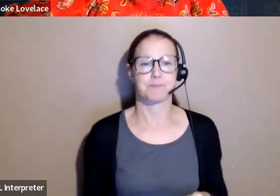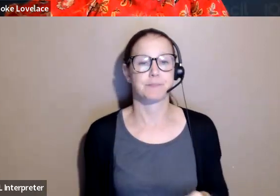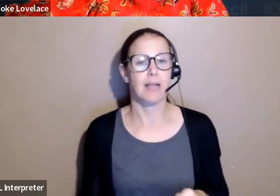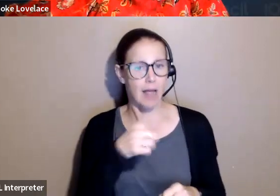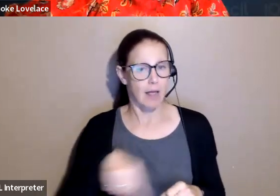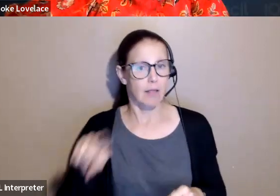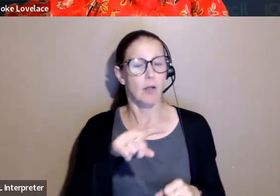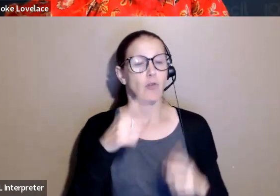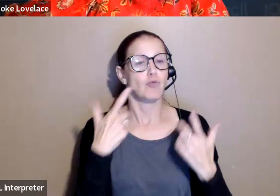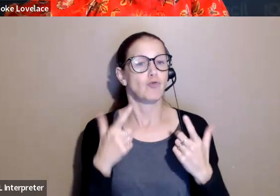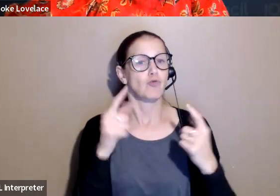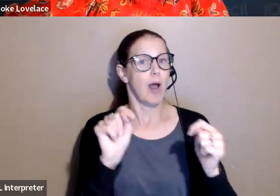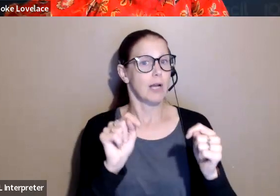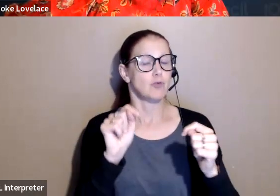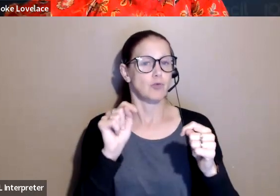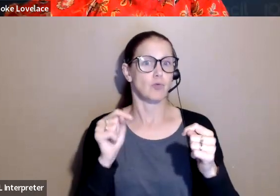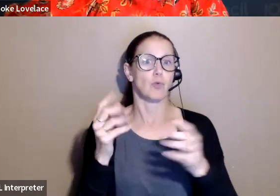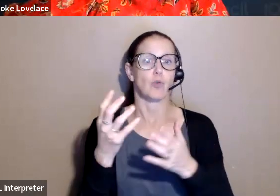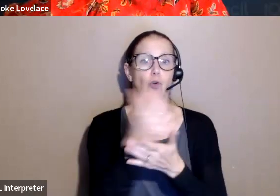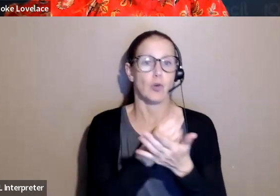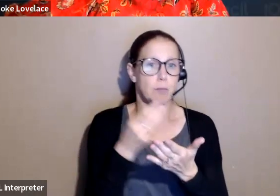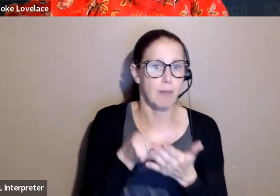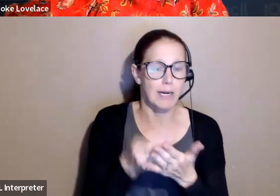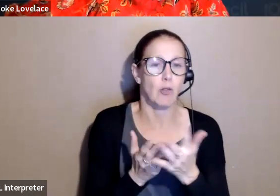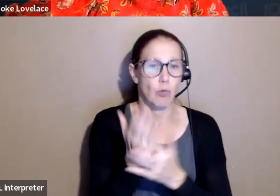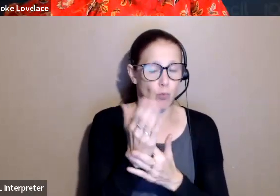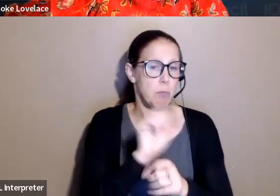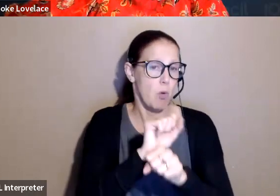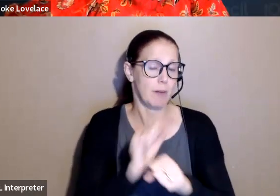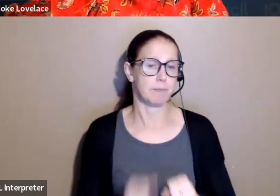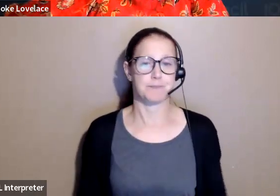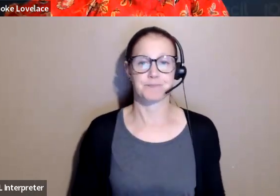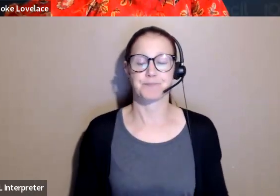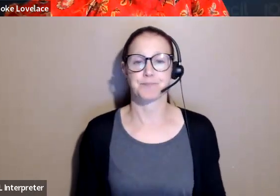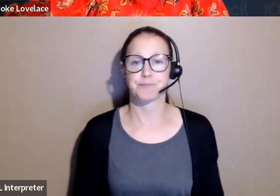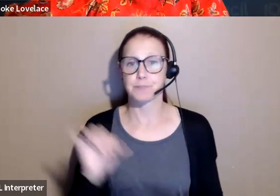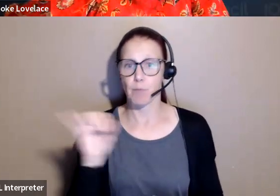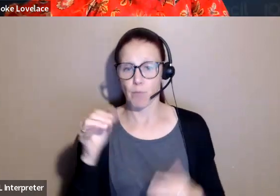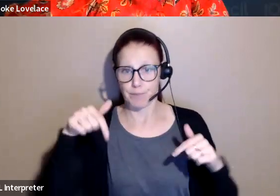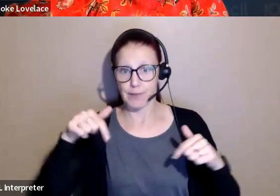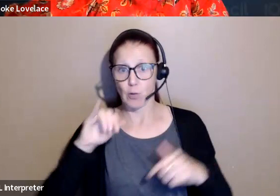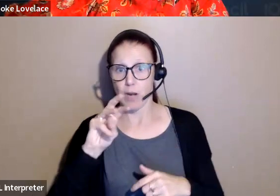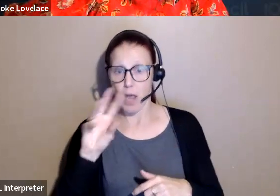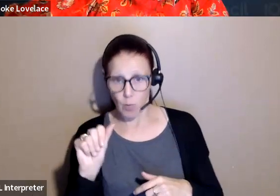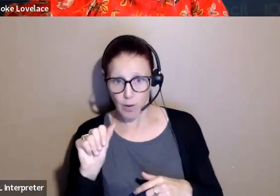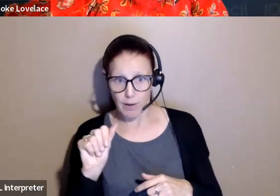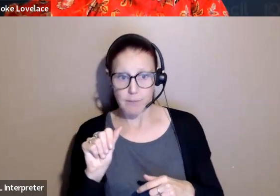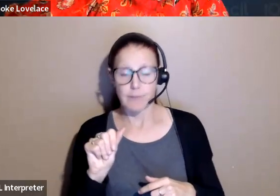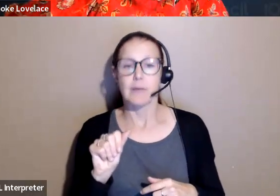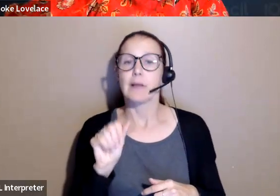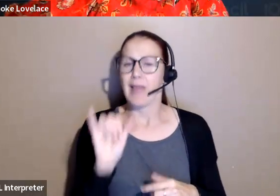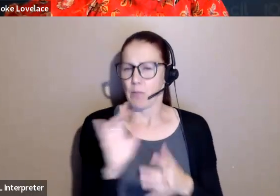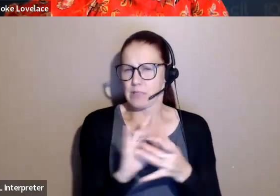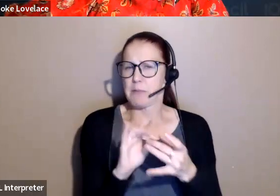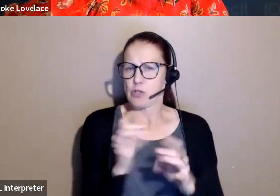trying to make a living through employment. Also in Iowa, and this was mentioned